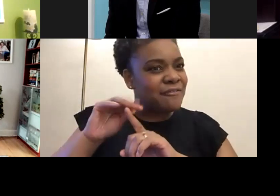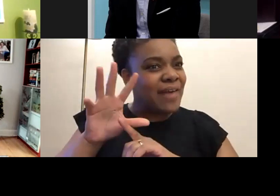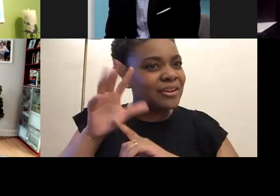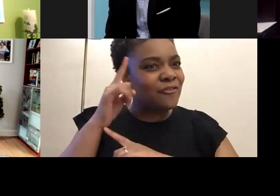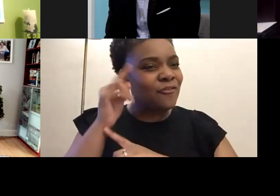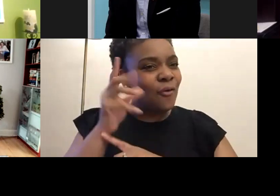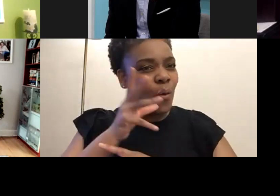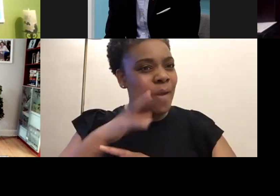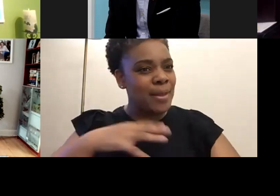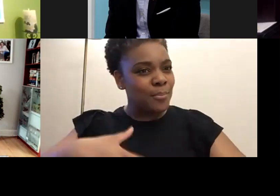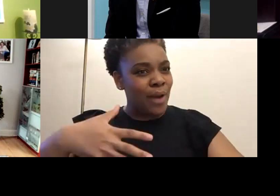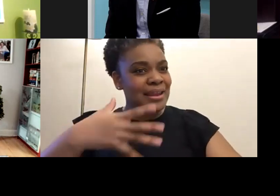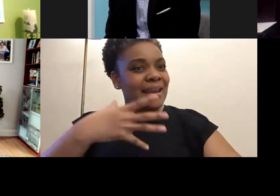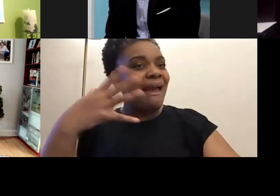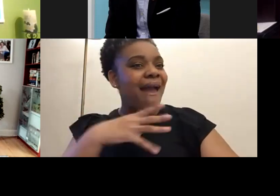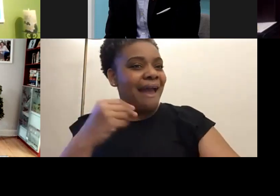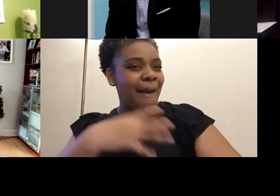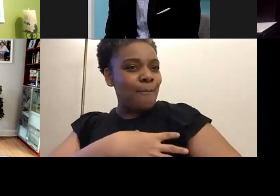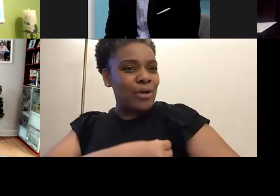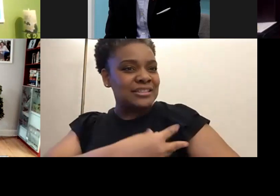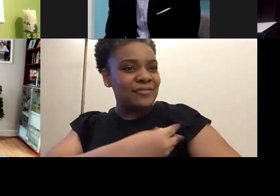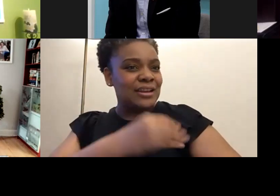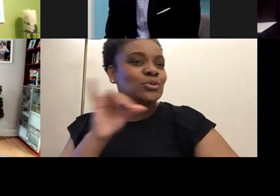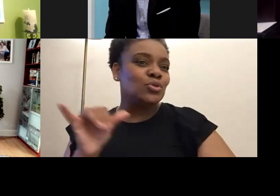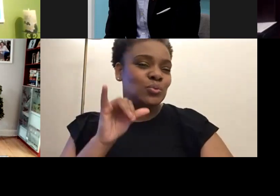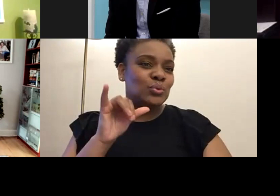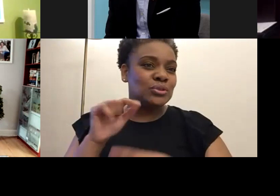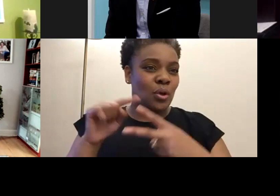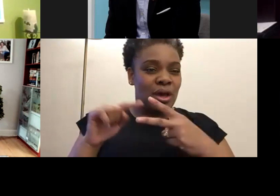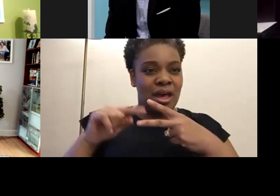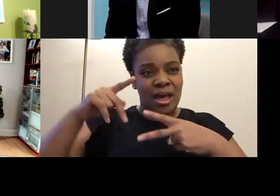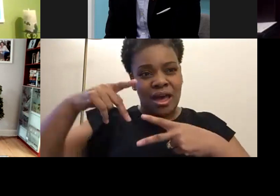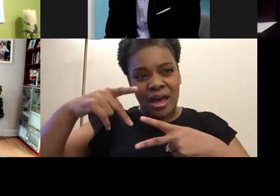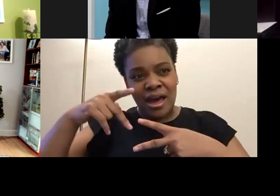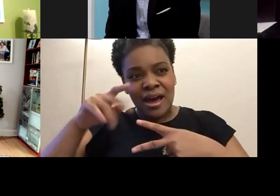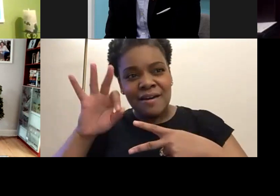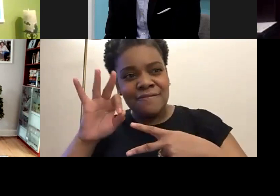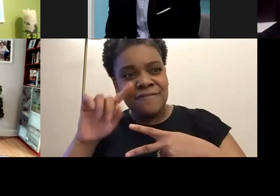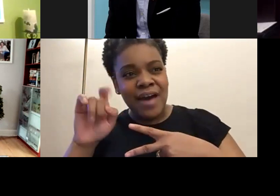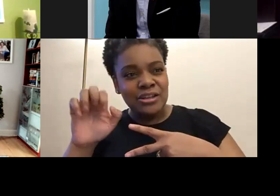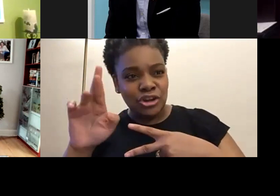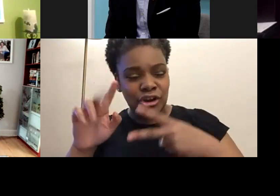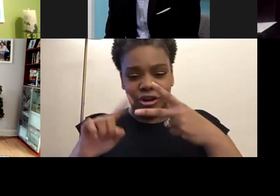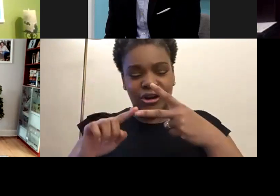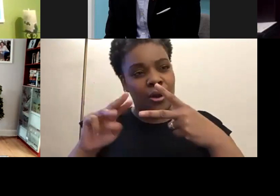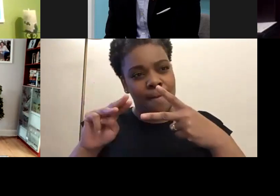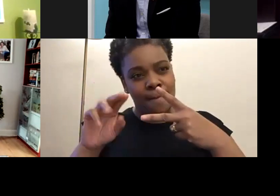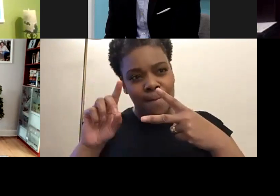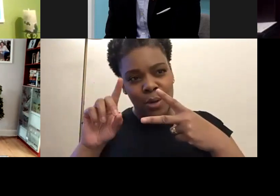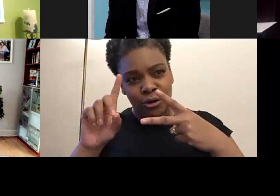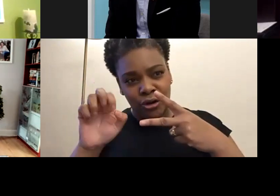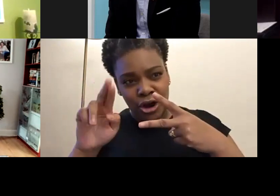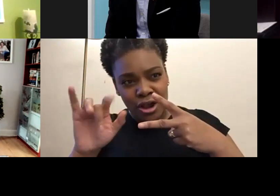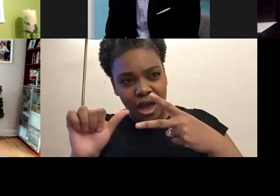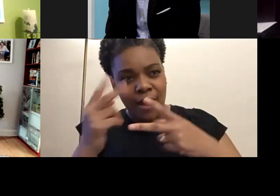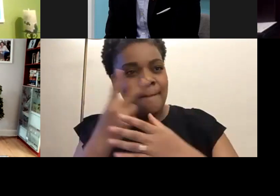safety profile of these vaccines, in particular Pfizer and Moderna, they're very safe and they're very effective.